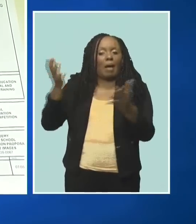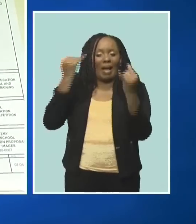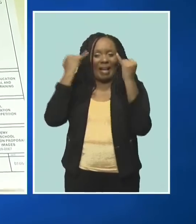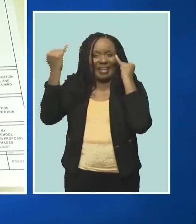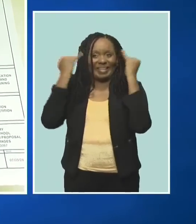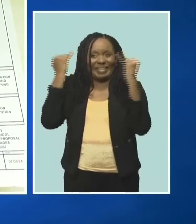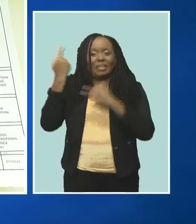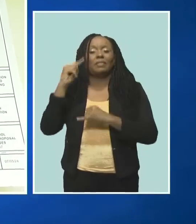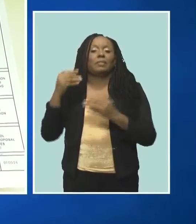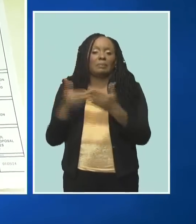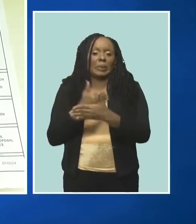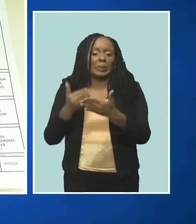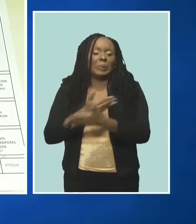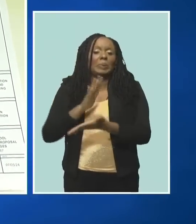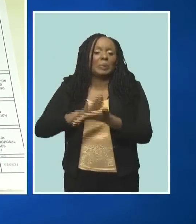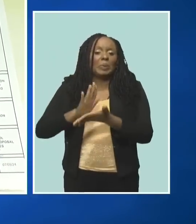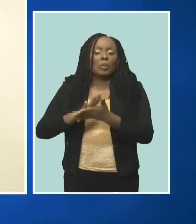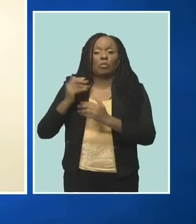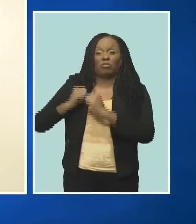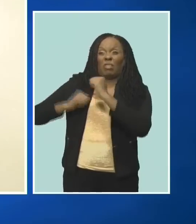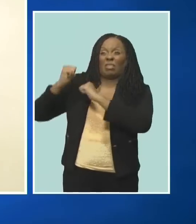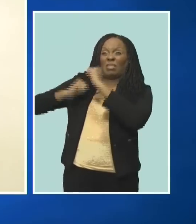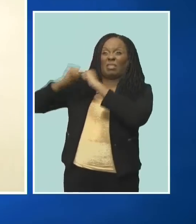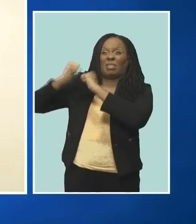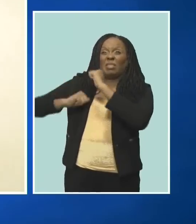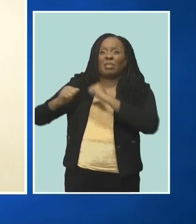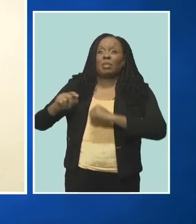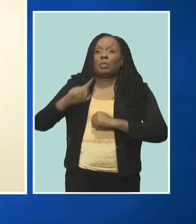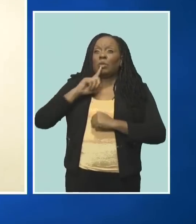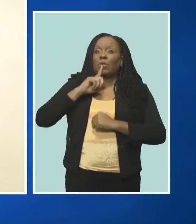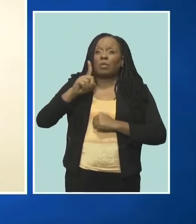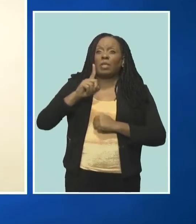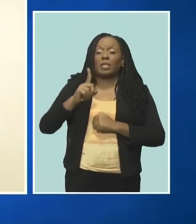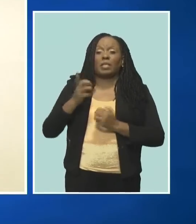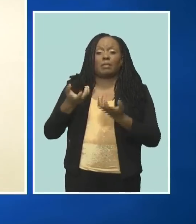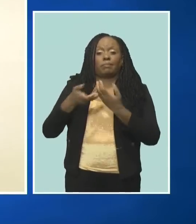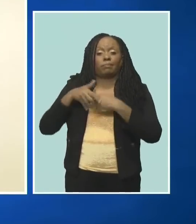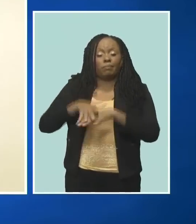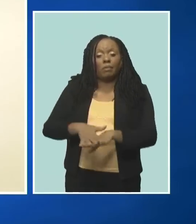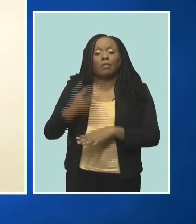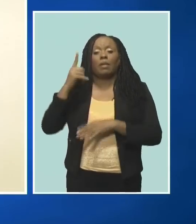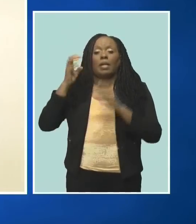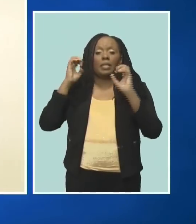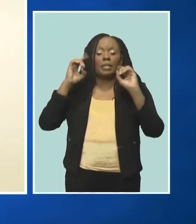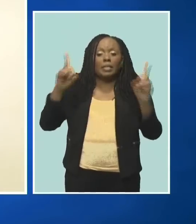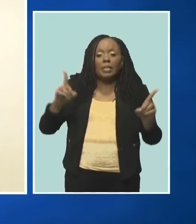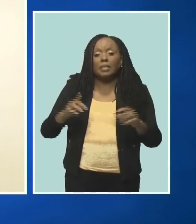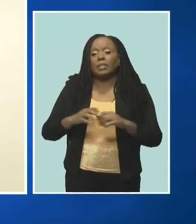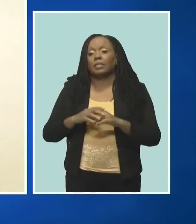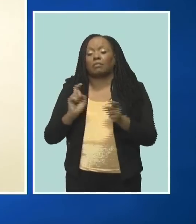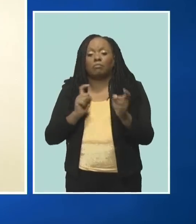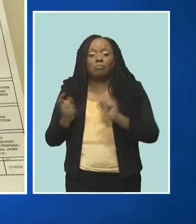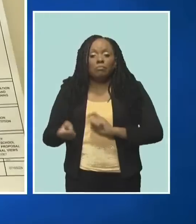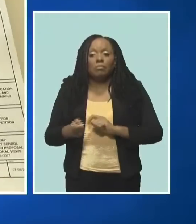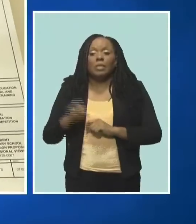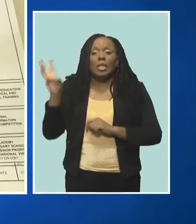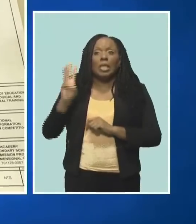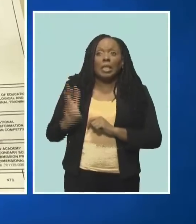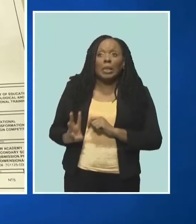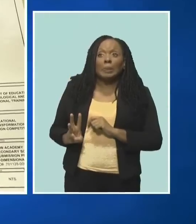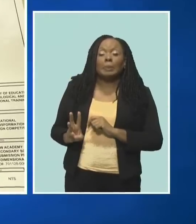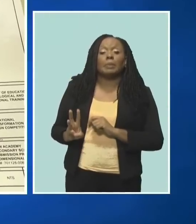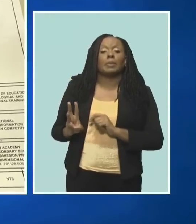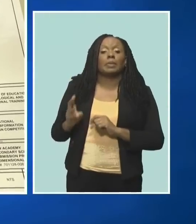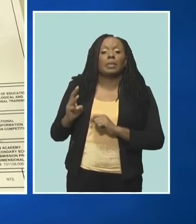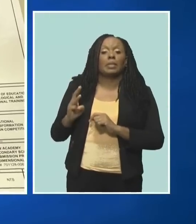for modern school infrastructure, which capture the key factors for education transformation, climate resilience, and sustainable